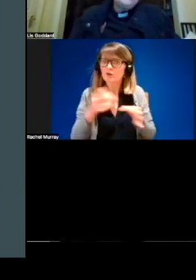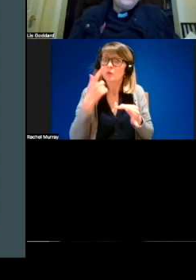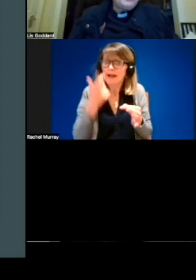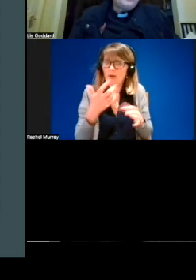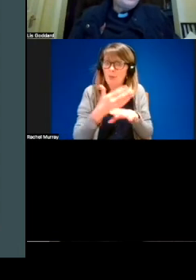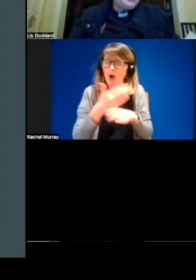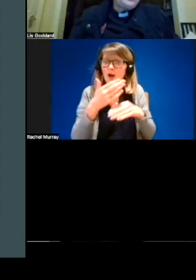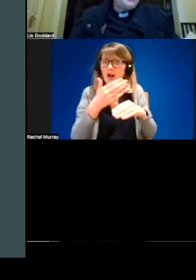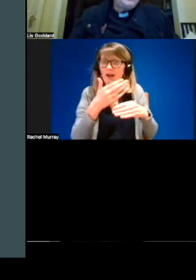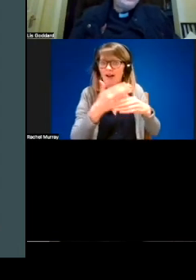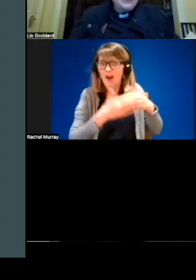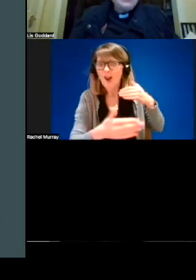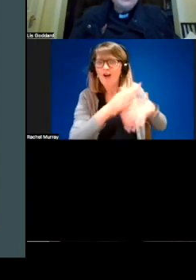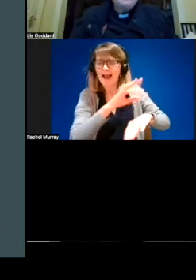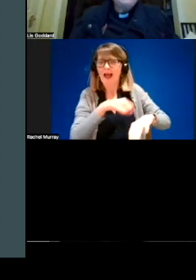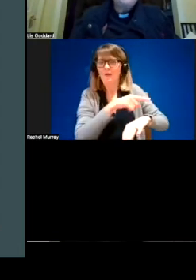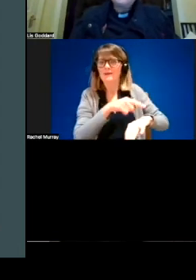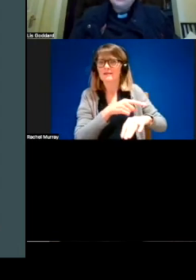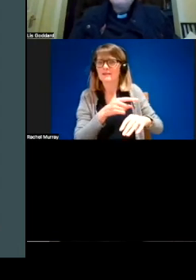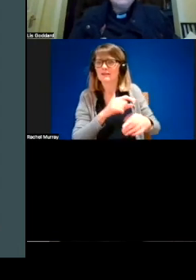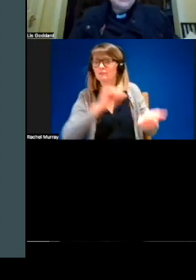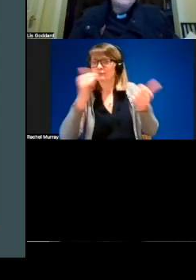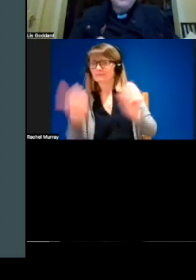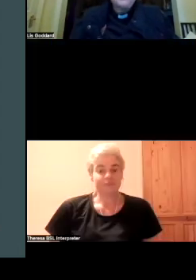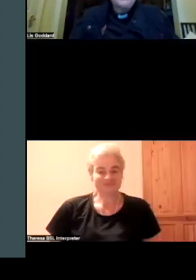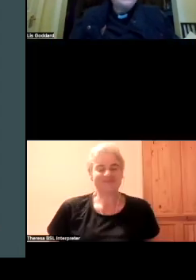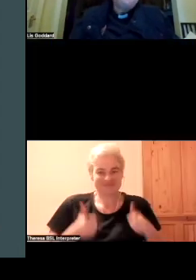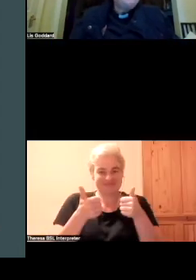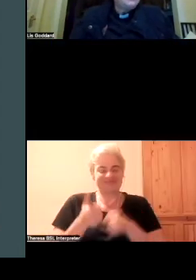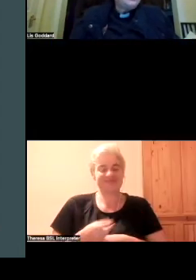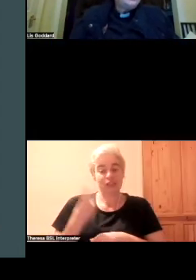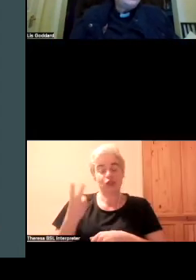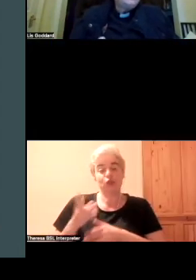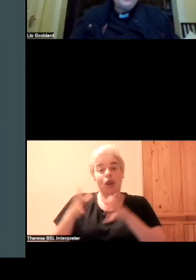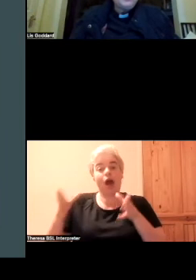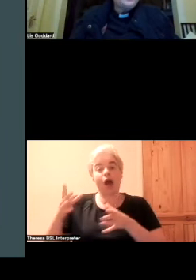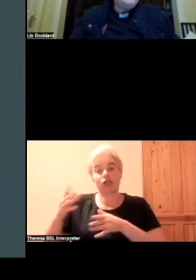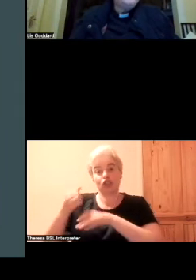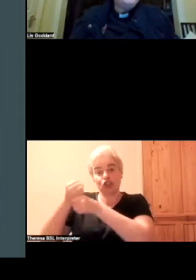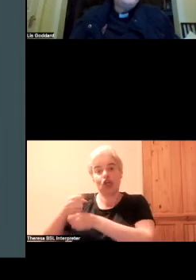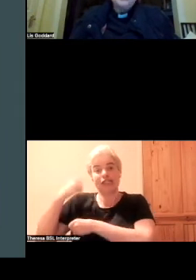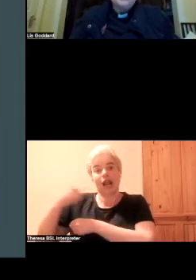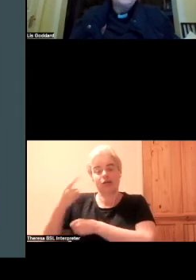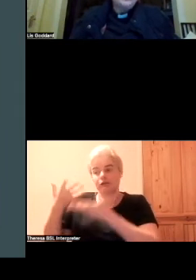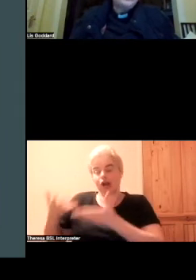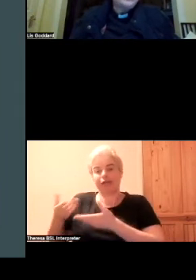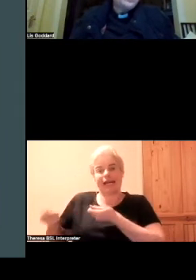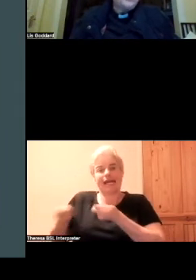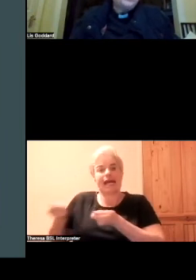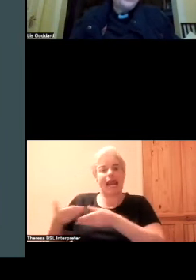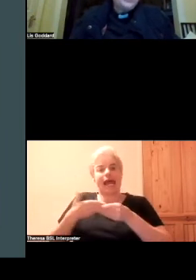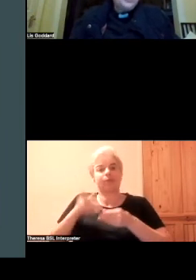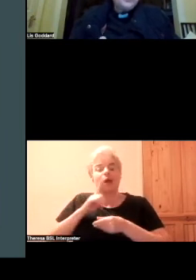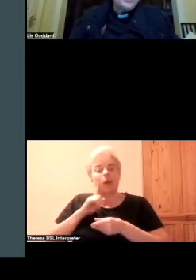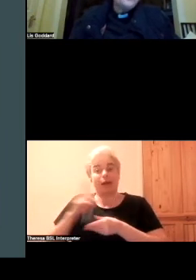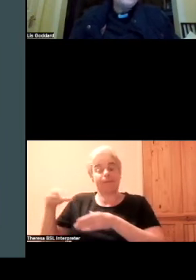In 2 of the large churches in London, which are currently led by women, those women are part of a clergy